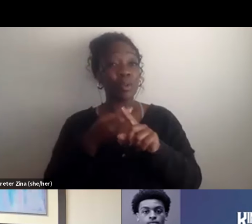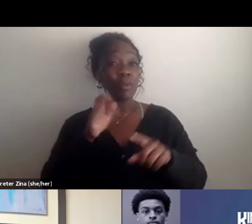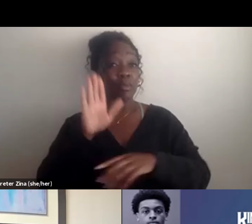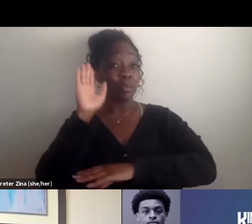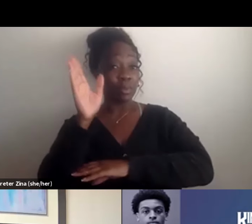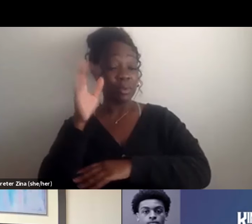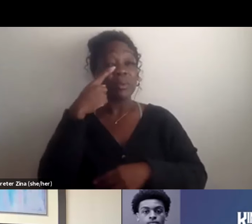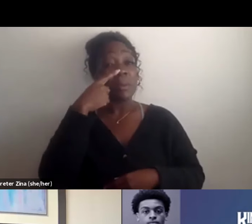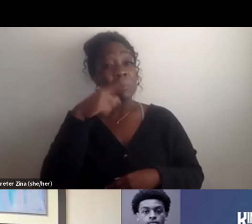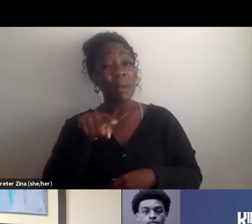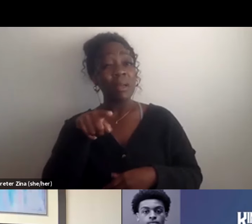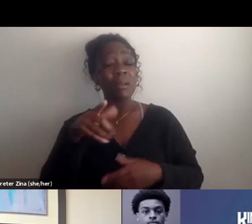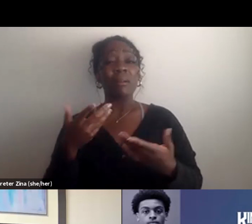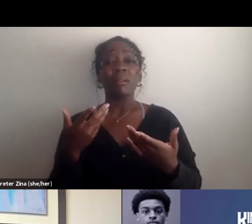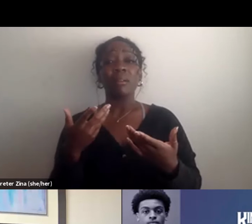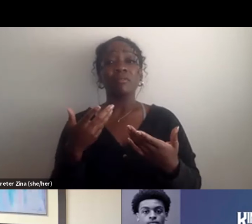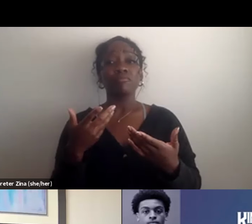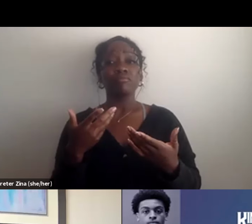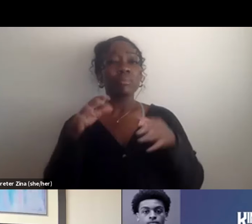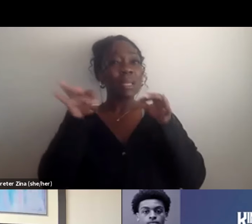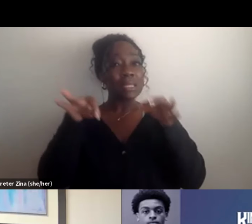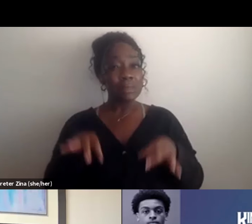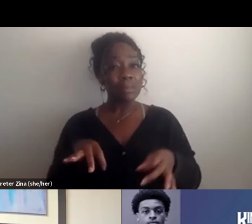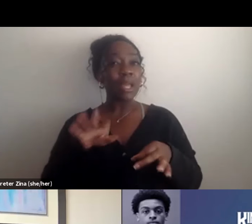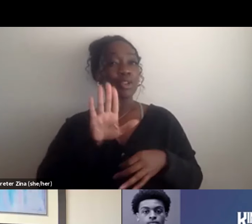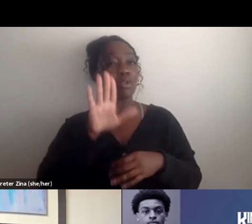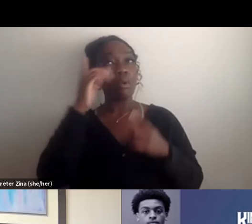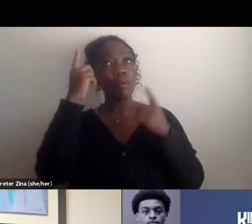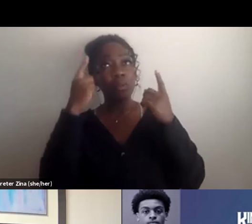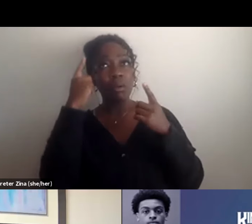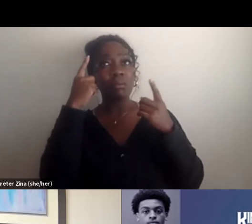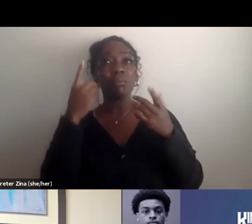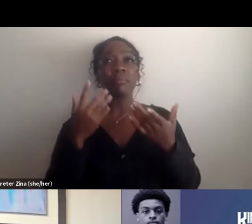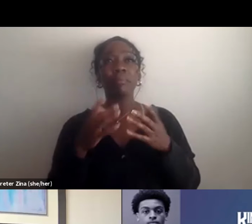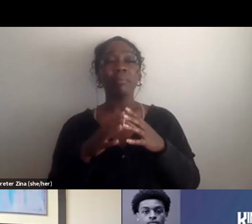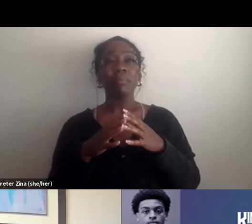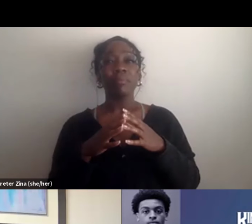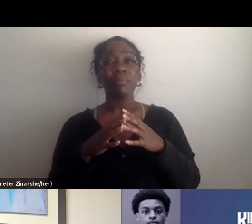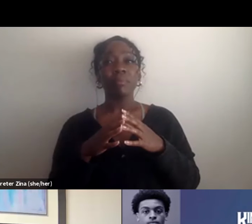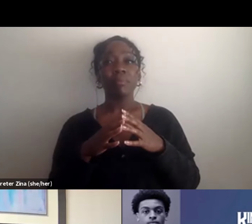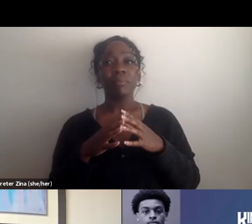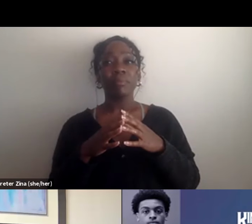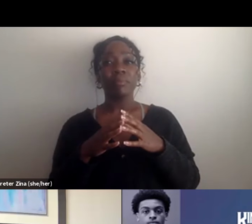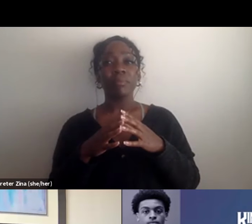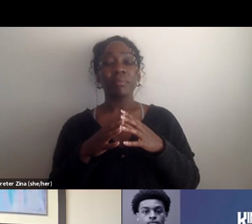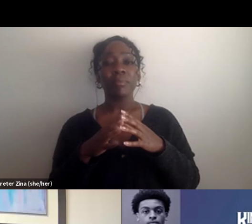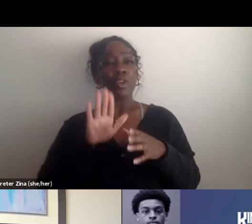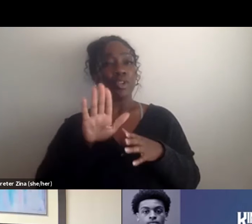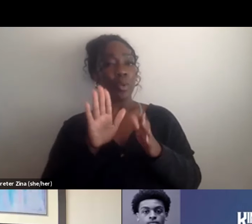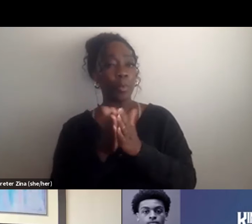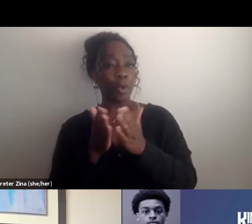you talk about your thoughts in terms of how fugitive